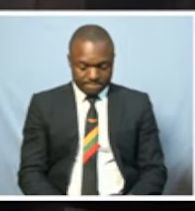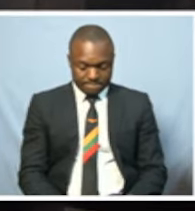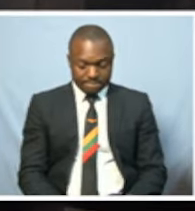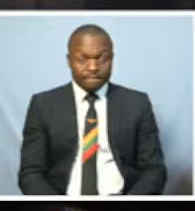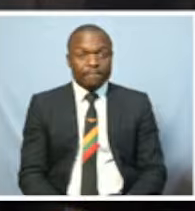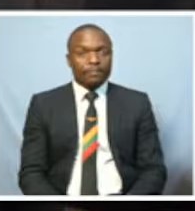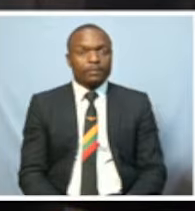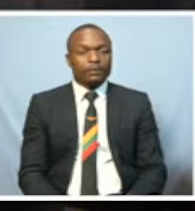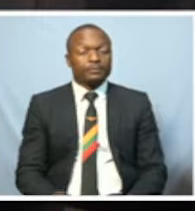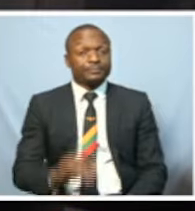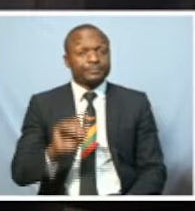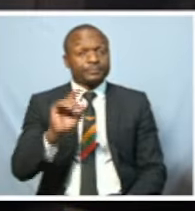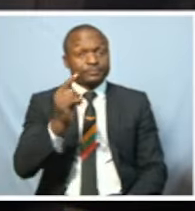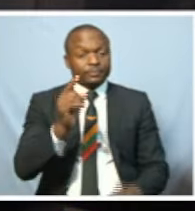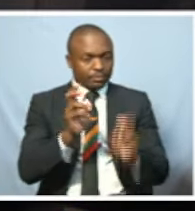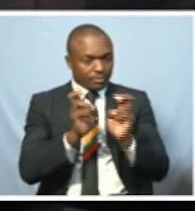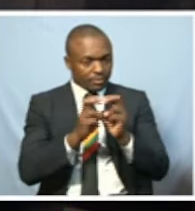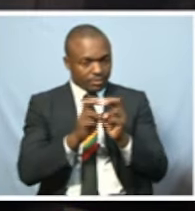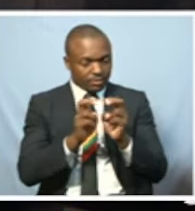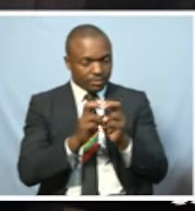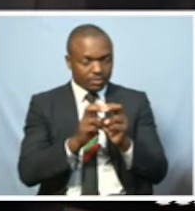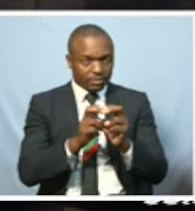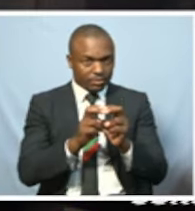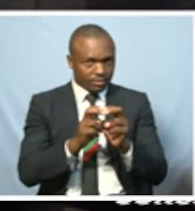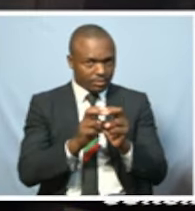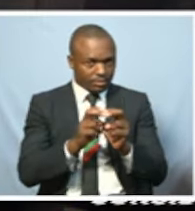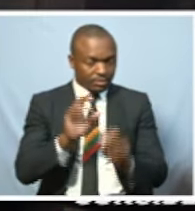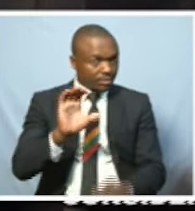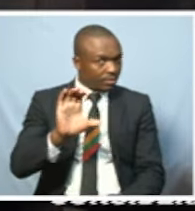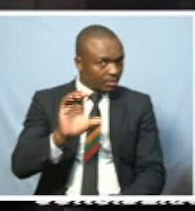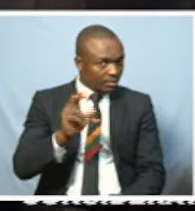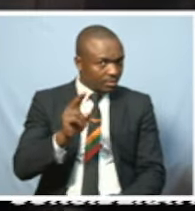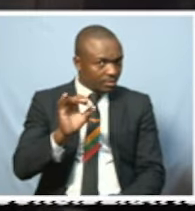the first contract, Stambuli to Chisasa Road.